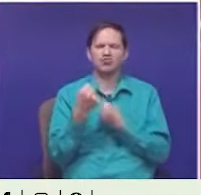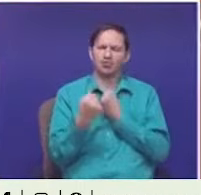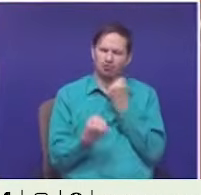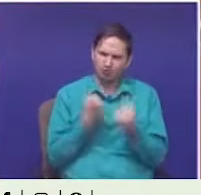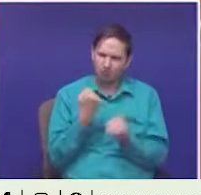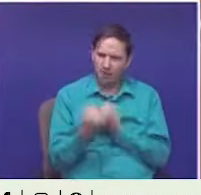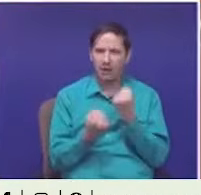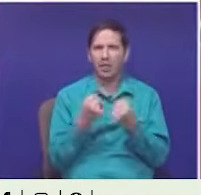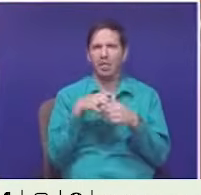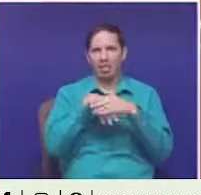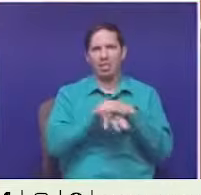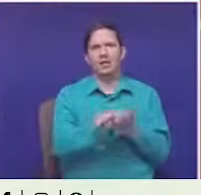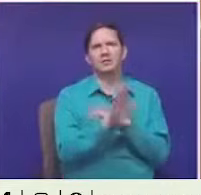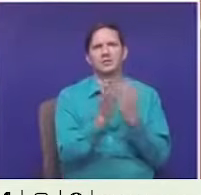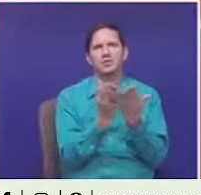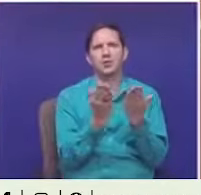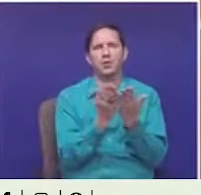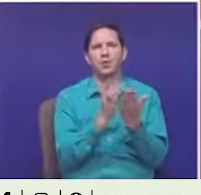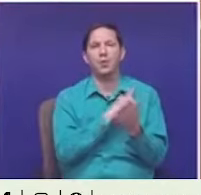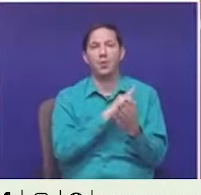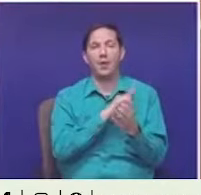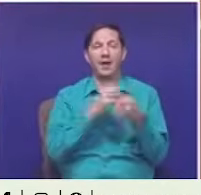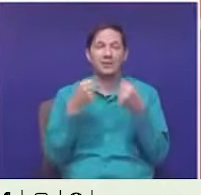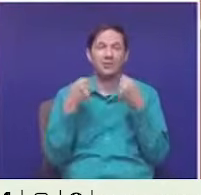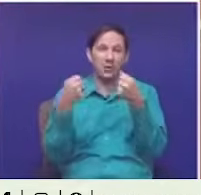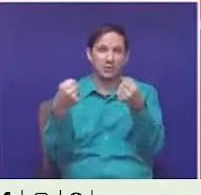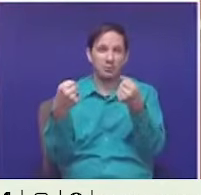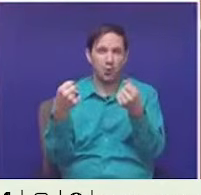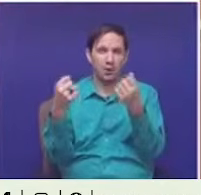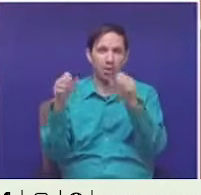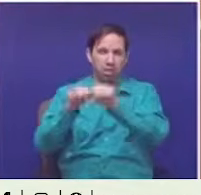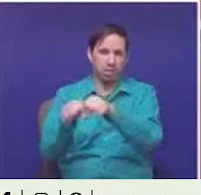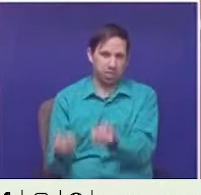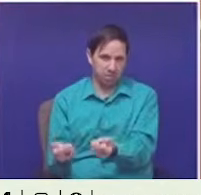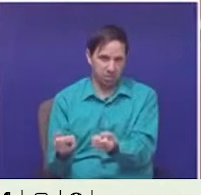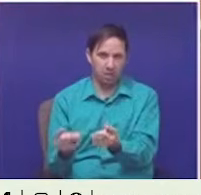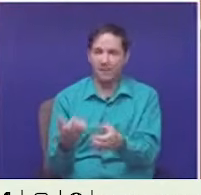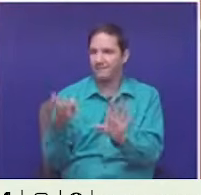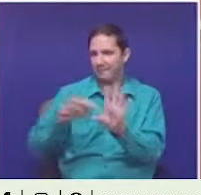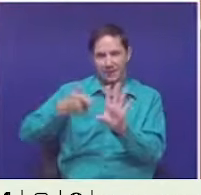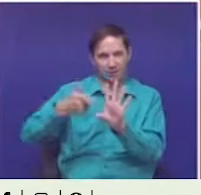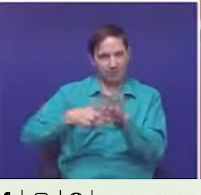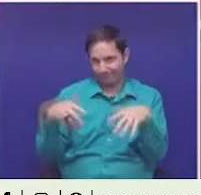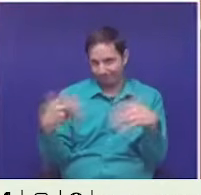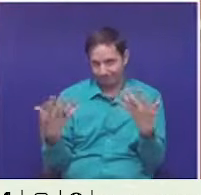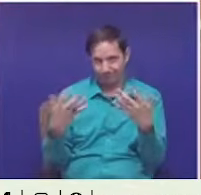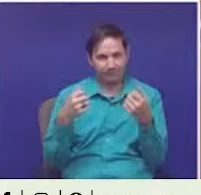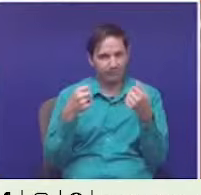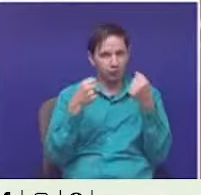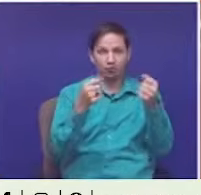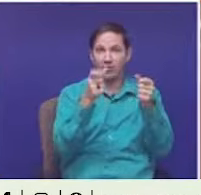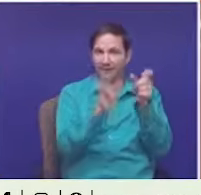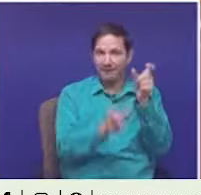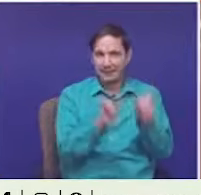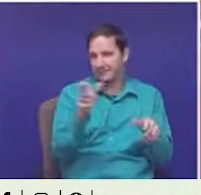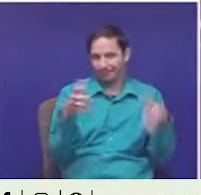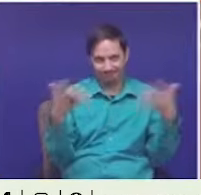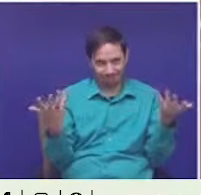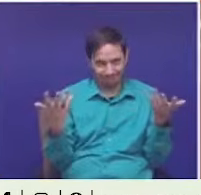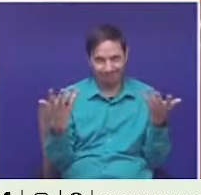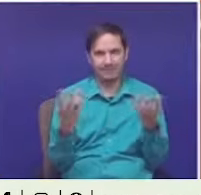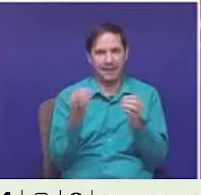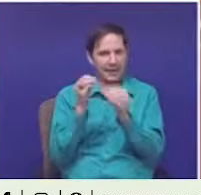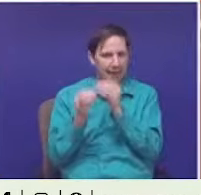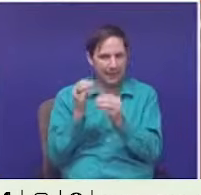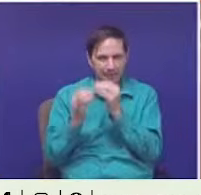to attend school due to breakdown of scholar transport caused by lack of fuel, drivers, and vehicle maintenance. Given